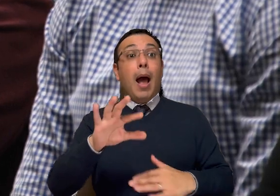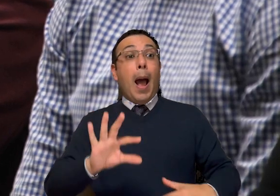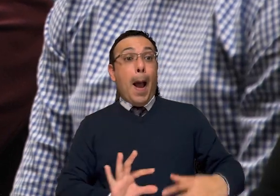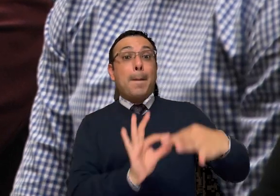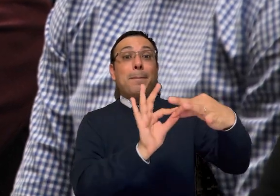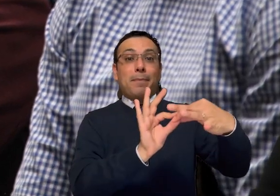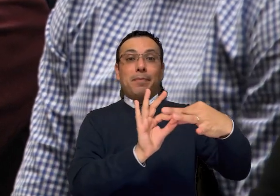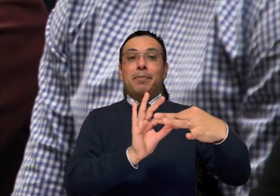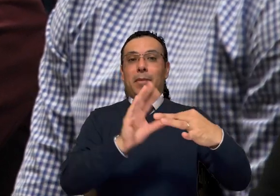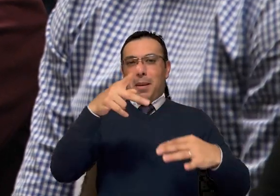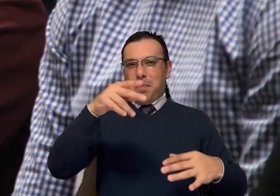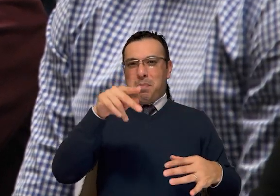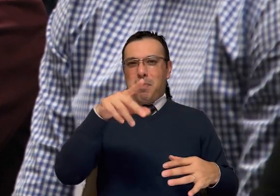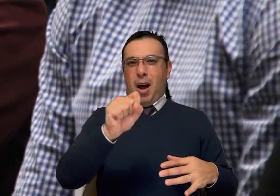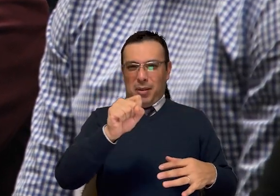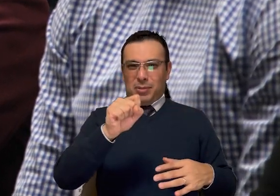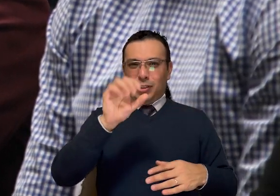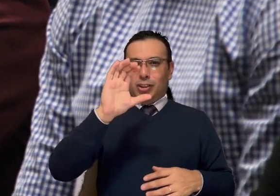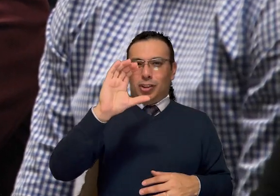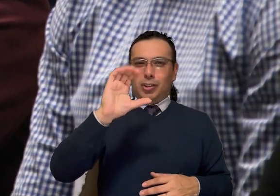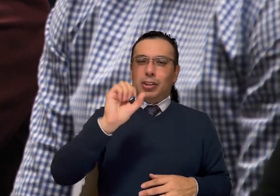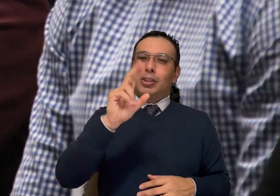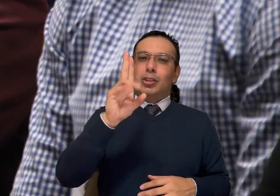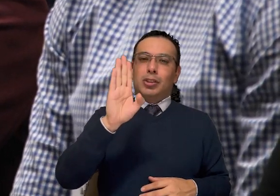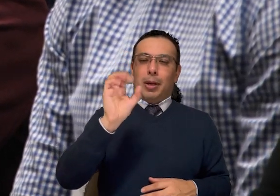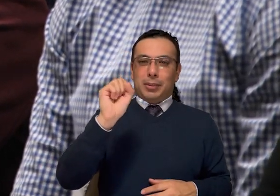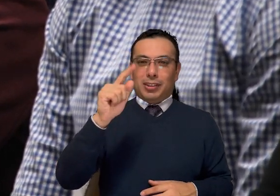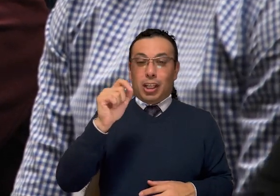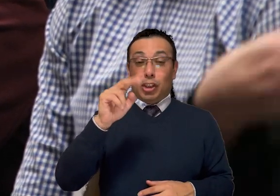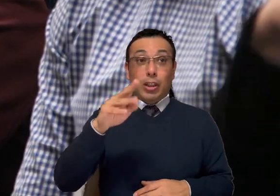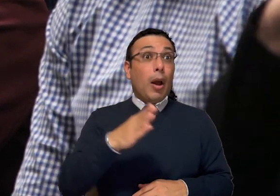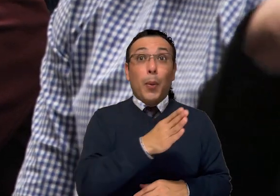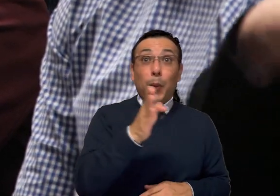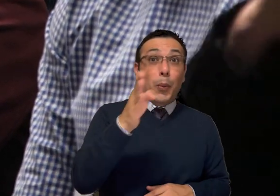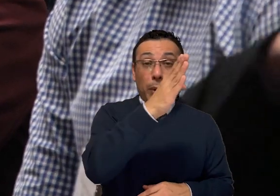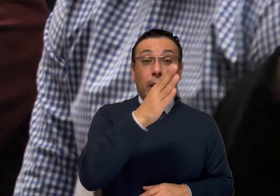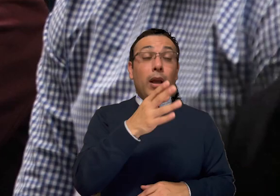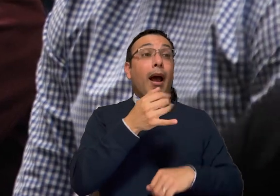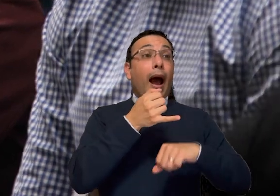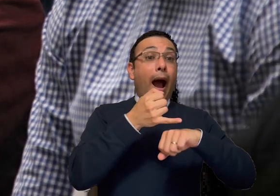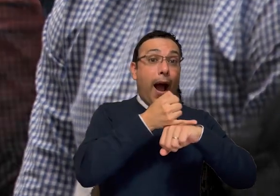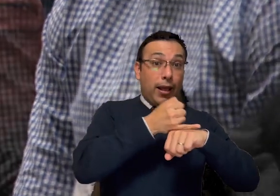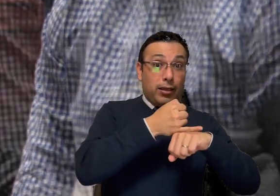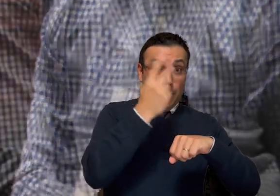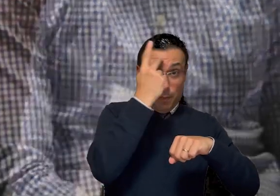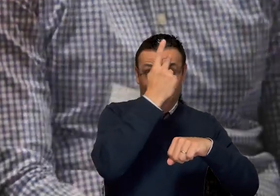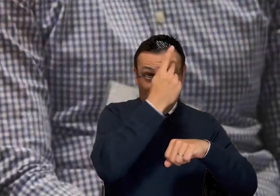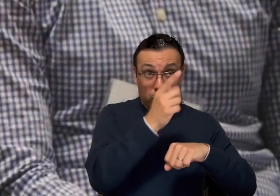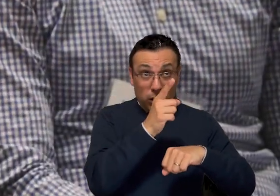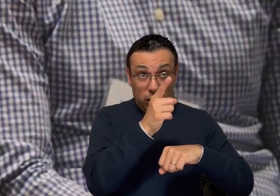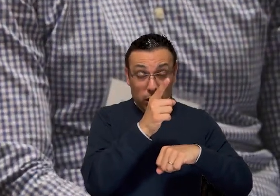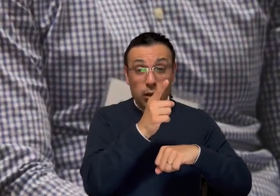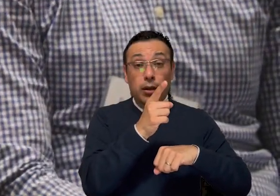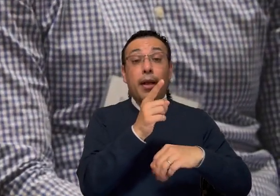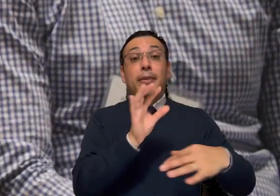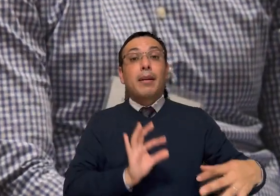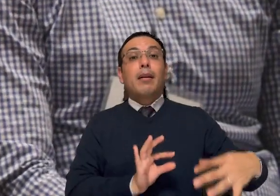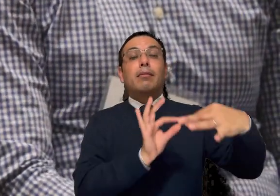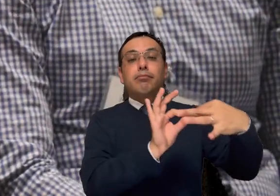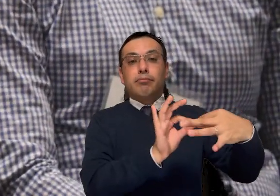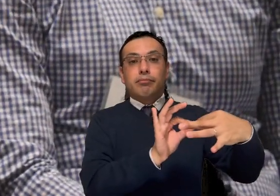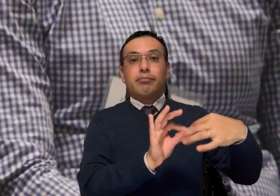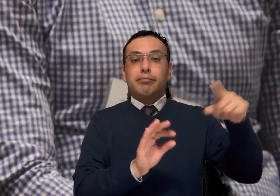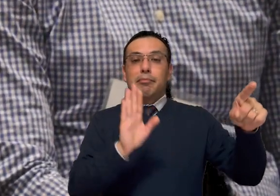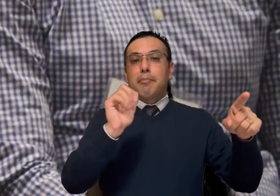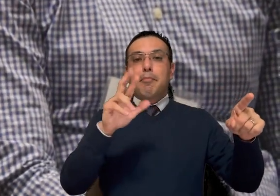up through the Village of Island Park, and before we connect into the Barrett station.